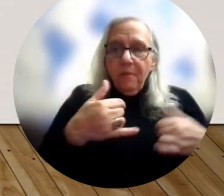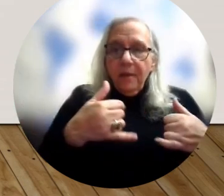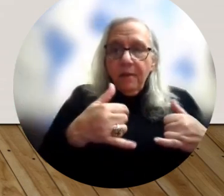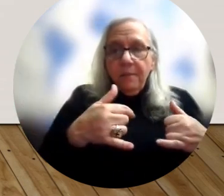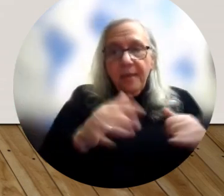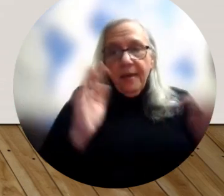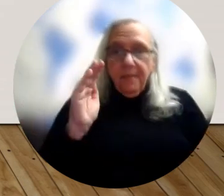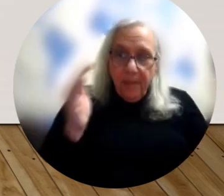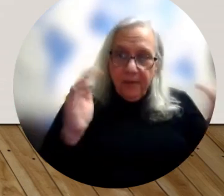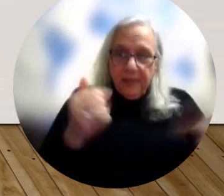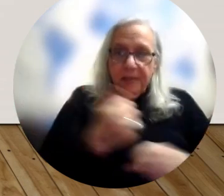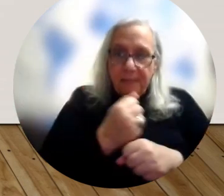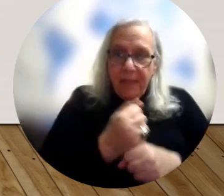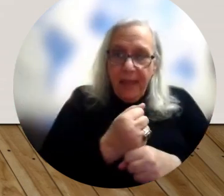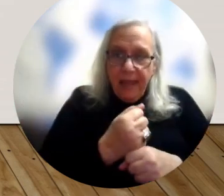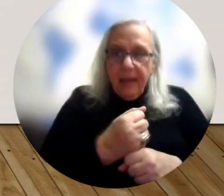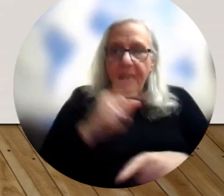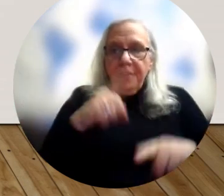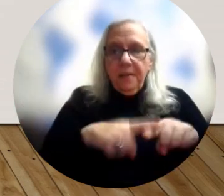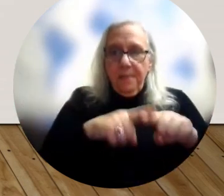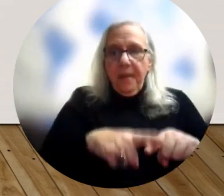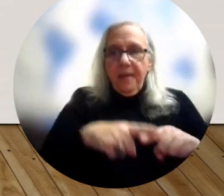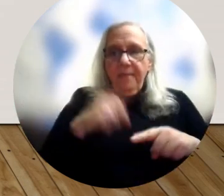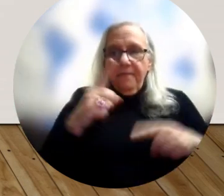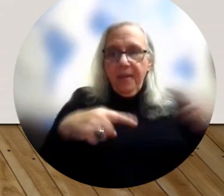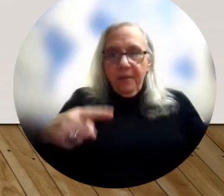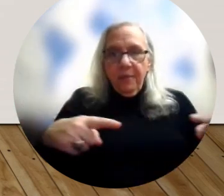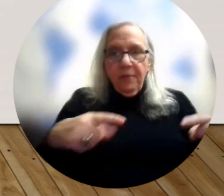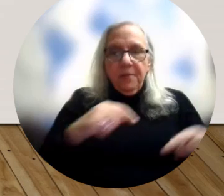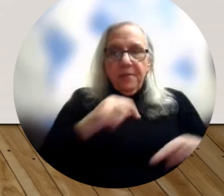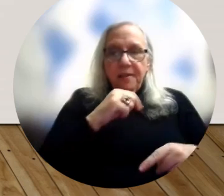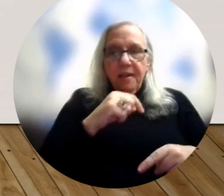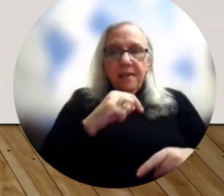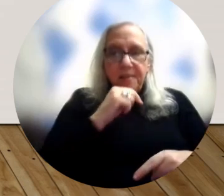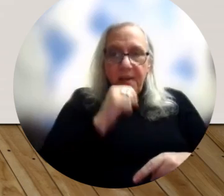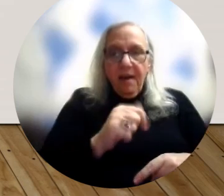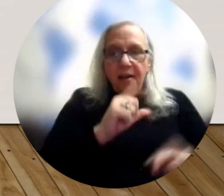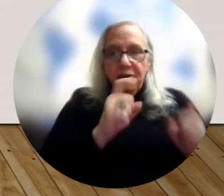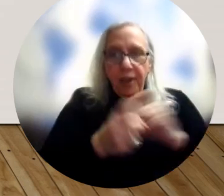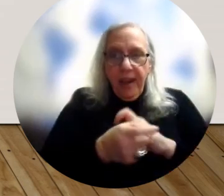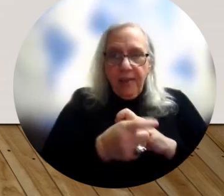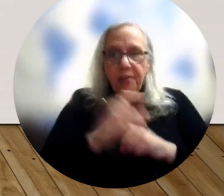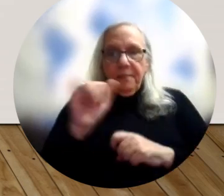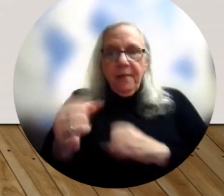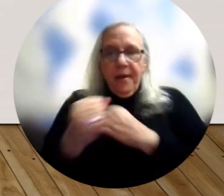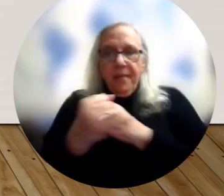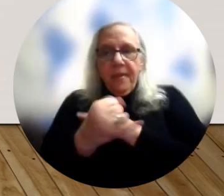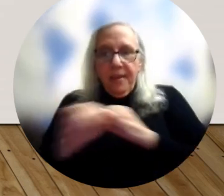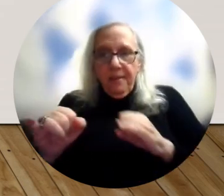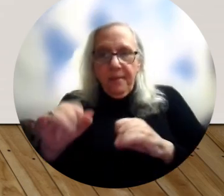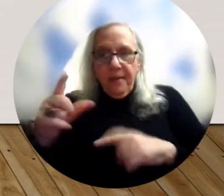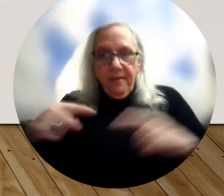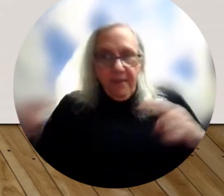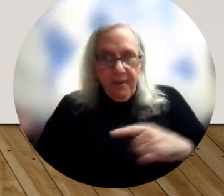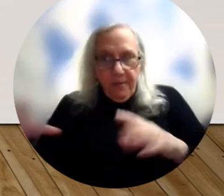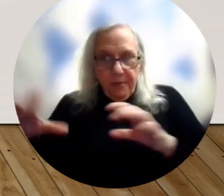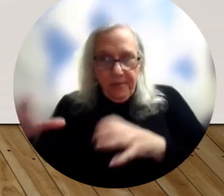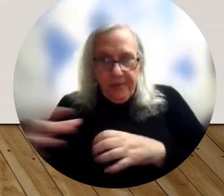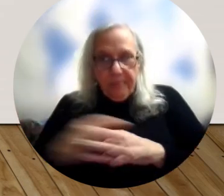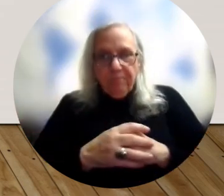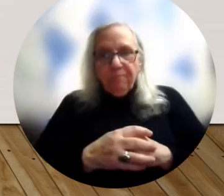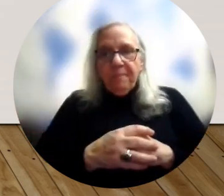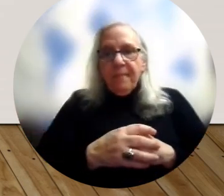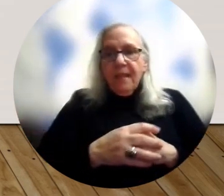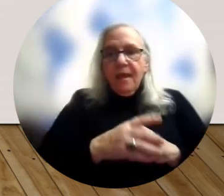While there will be comparisons made, the dependent variable is not changed by the independent